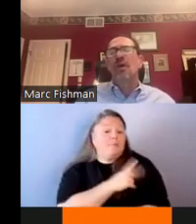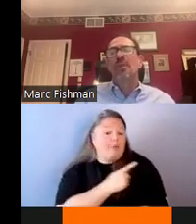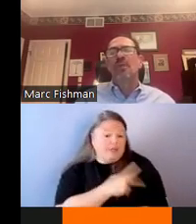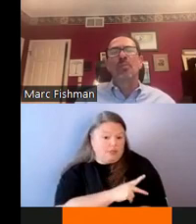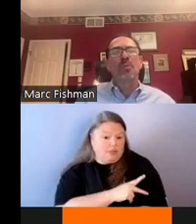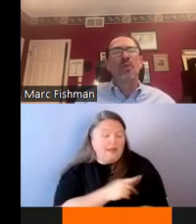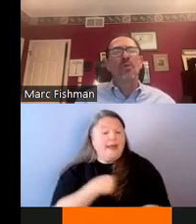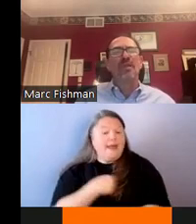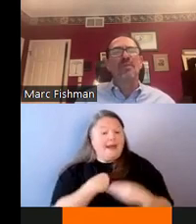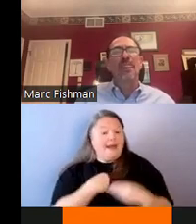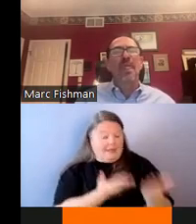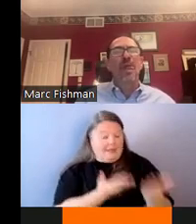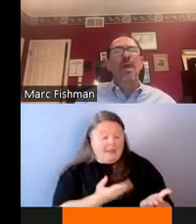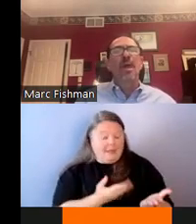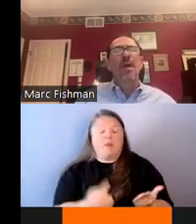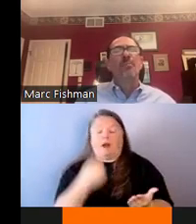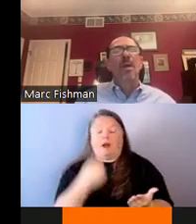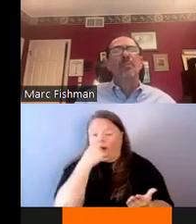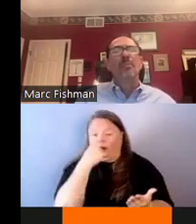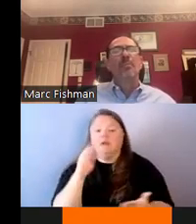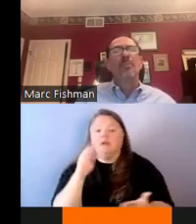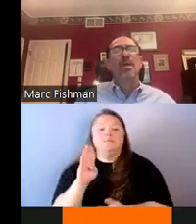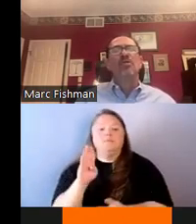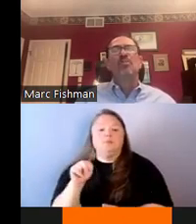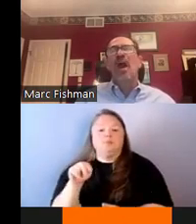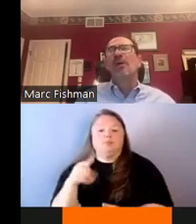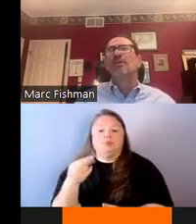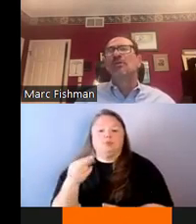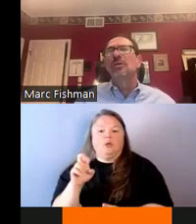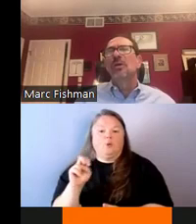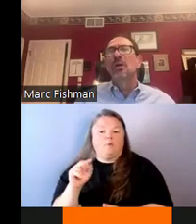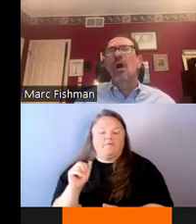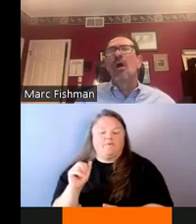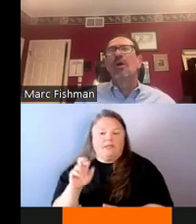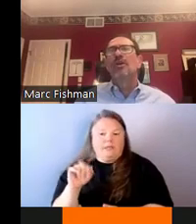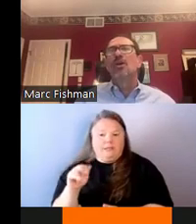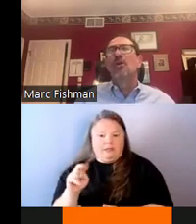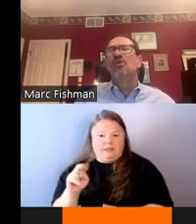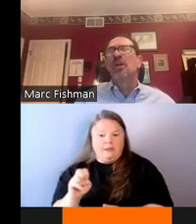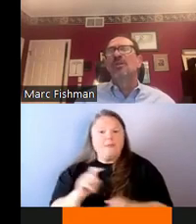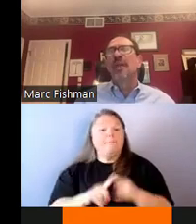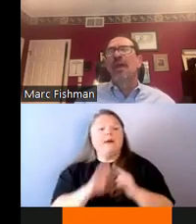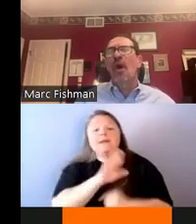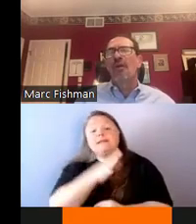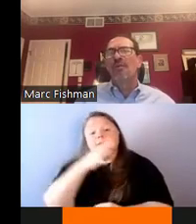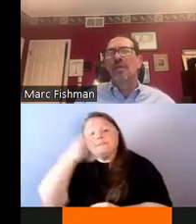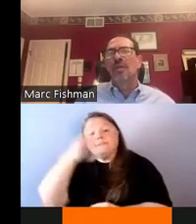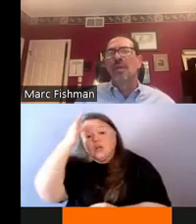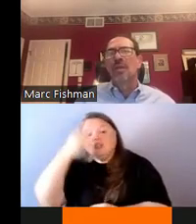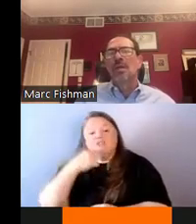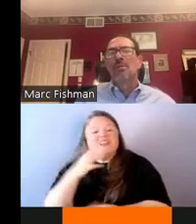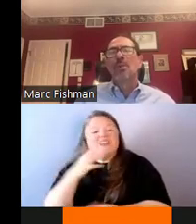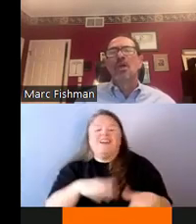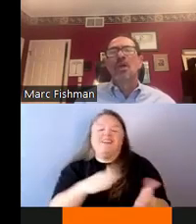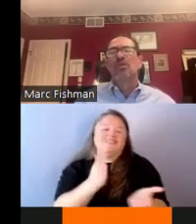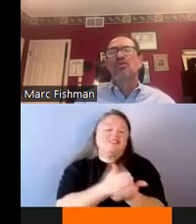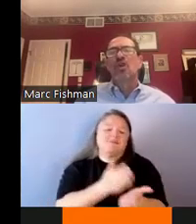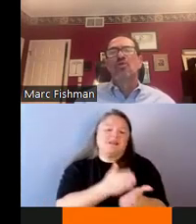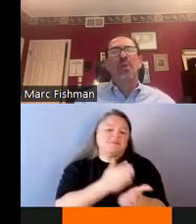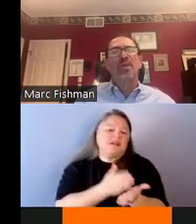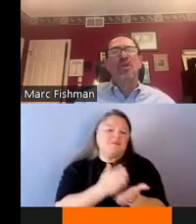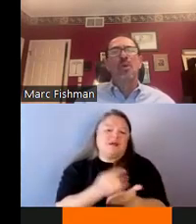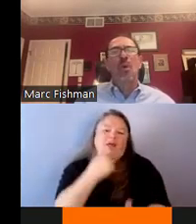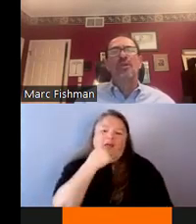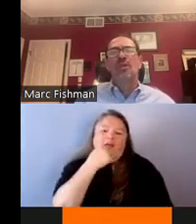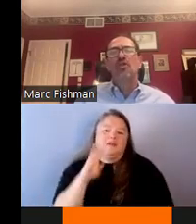treating him with sublingual buprenorphine, but his parents are encouraging him to get off of it because